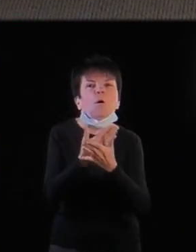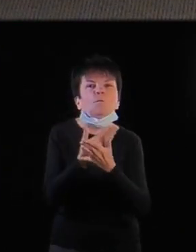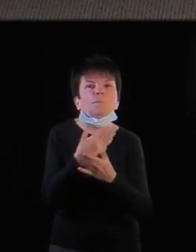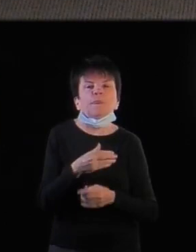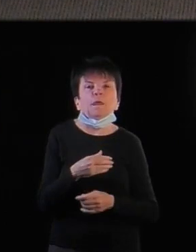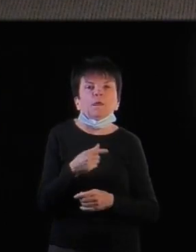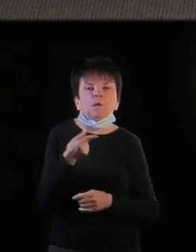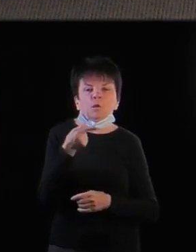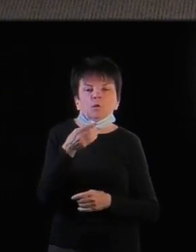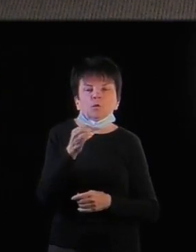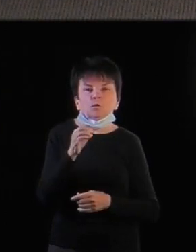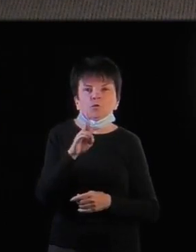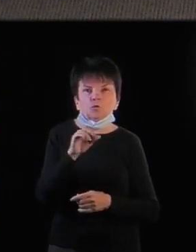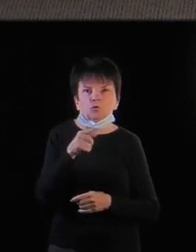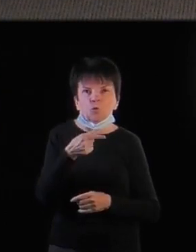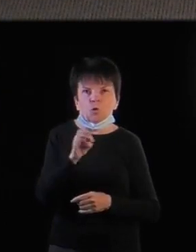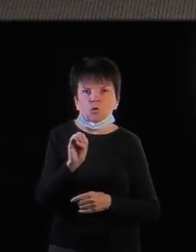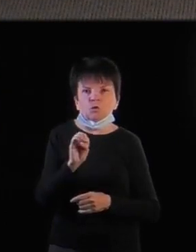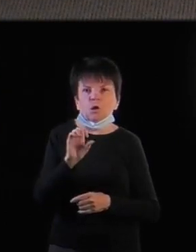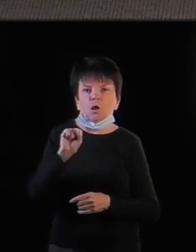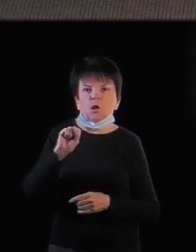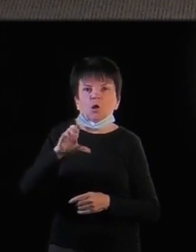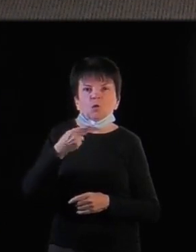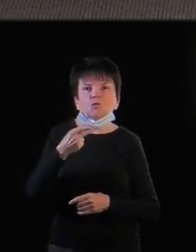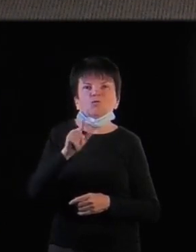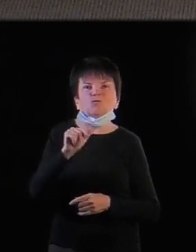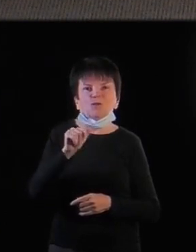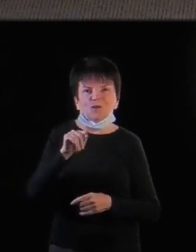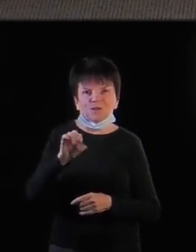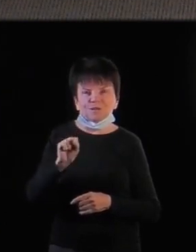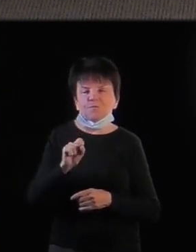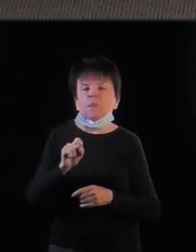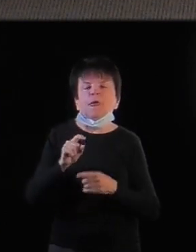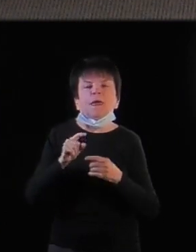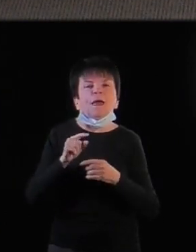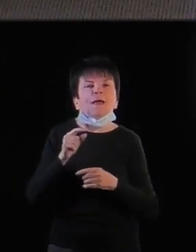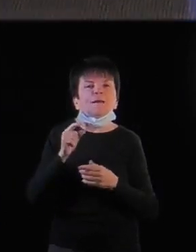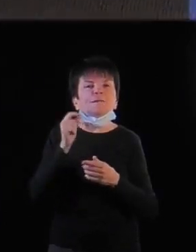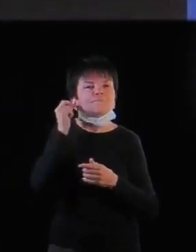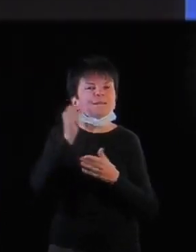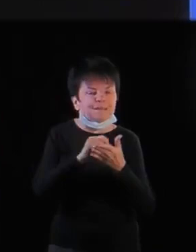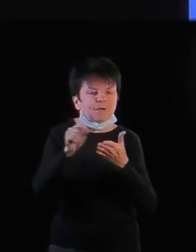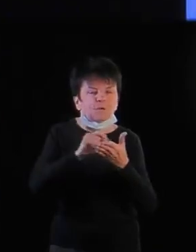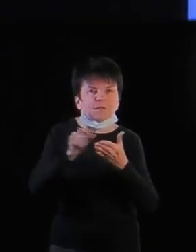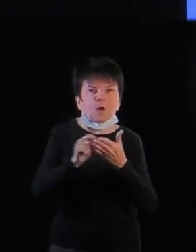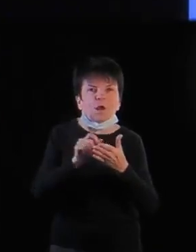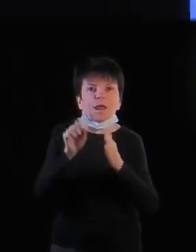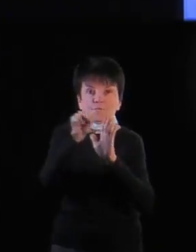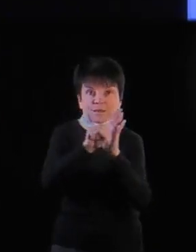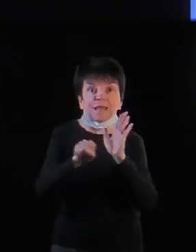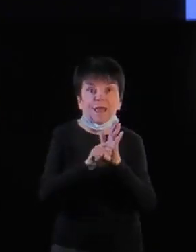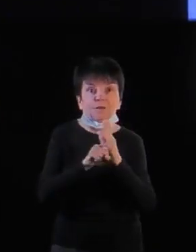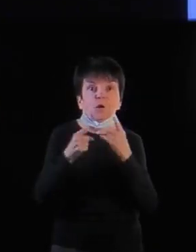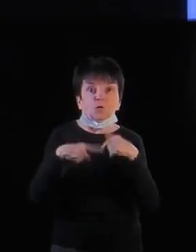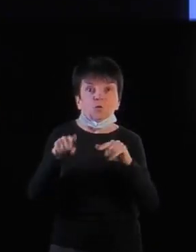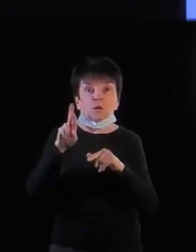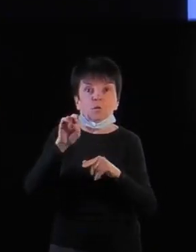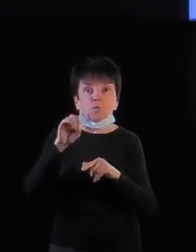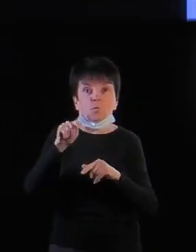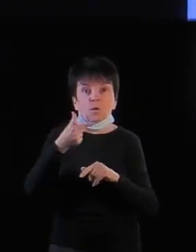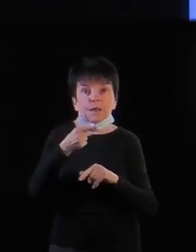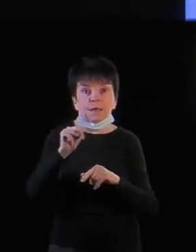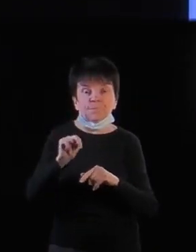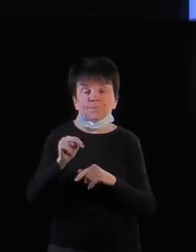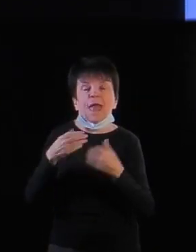Shultz, when as the Secretary of State during the Reagan administration, he kept a large globe in his